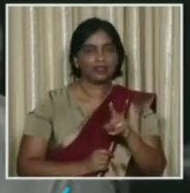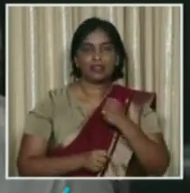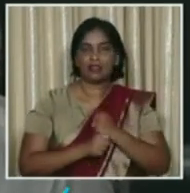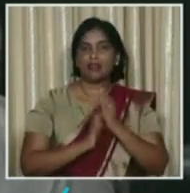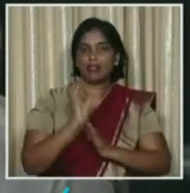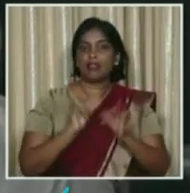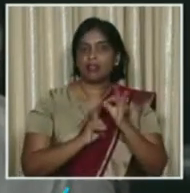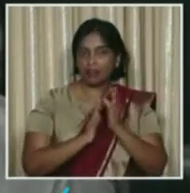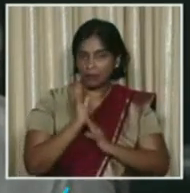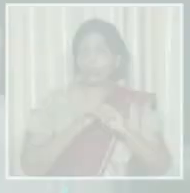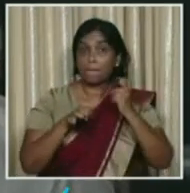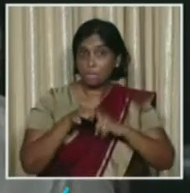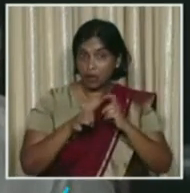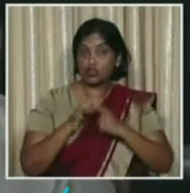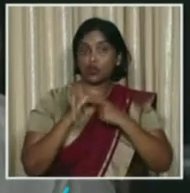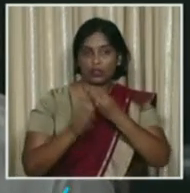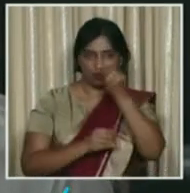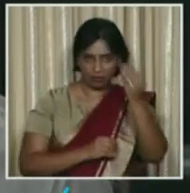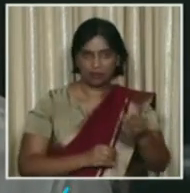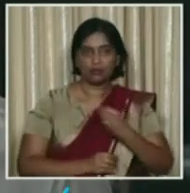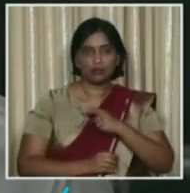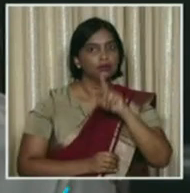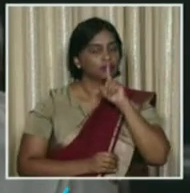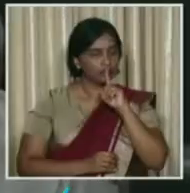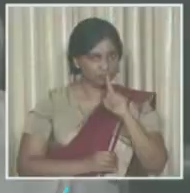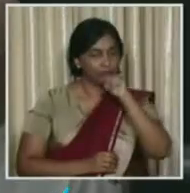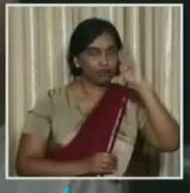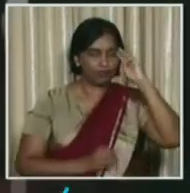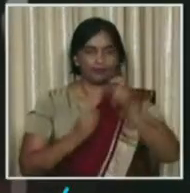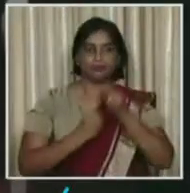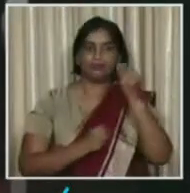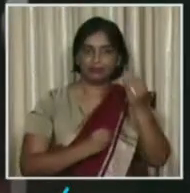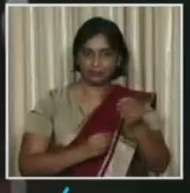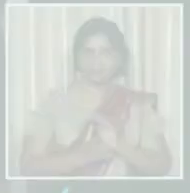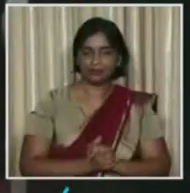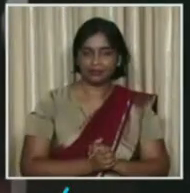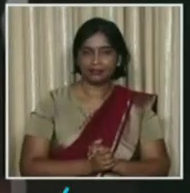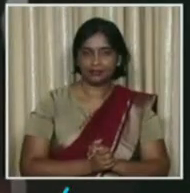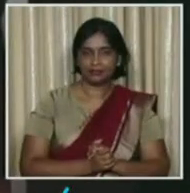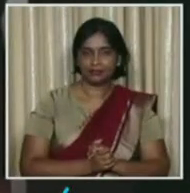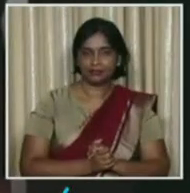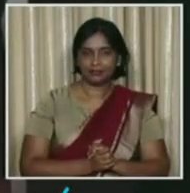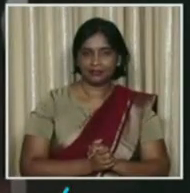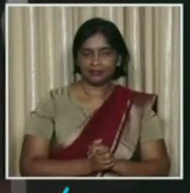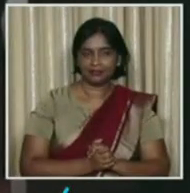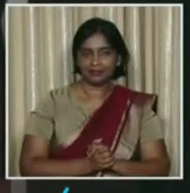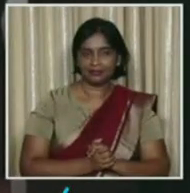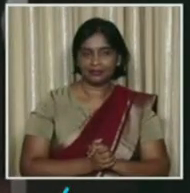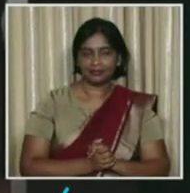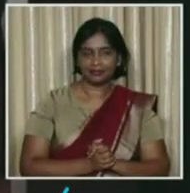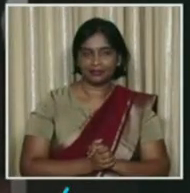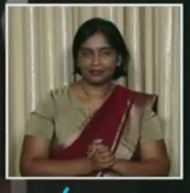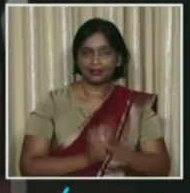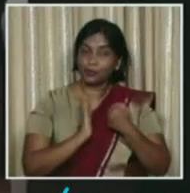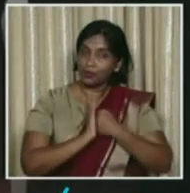I must tell you I am going to walk the talk and I know you all are going to walk with me. Thank you. Honorable President, please don't make that